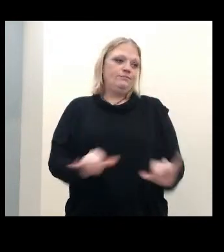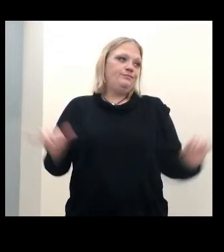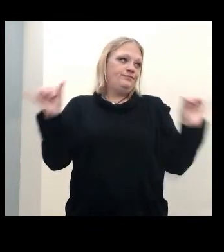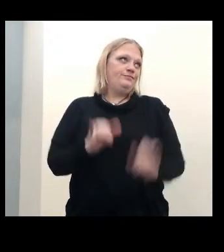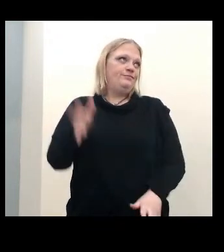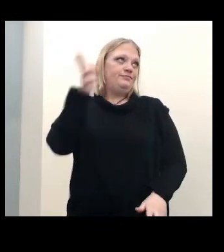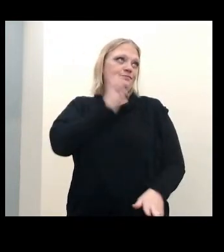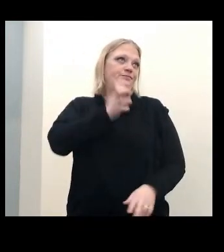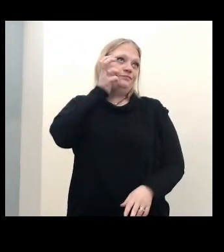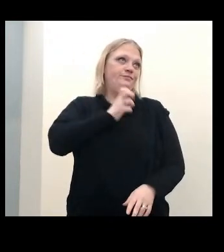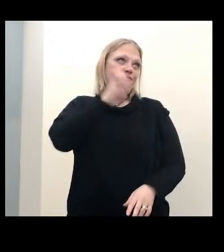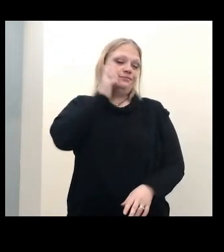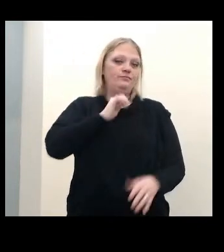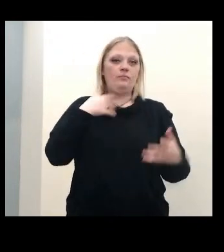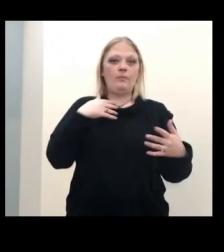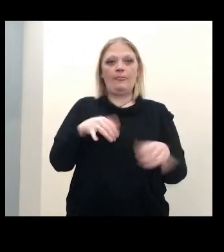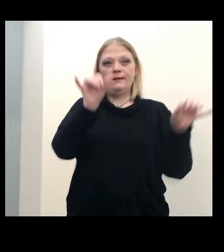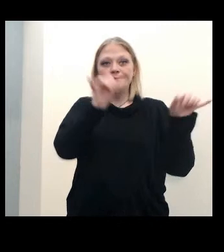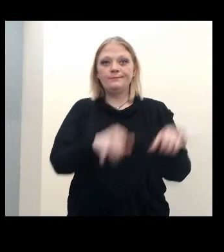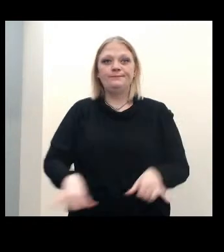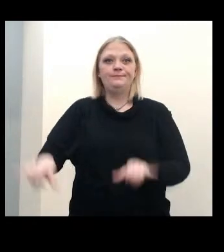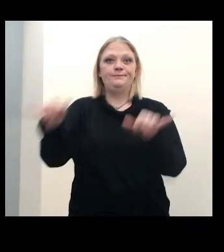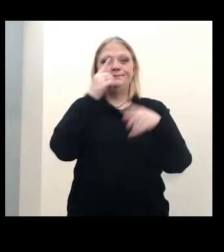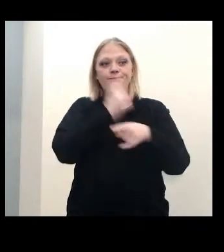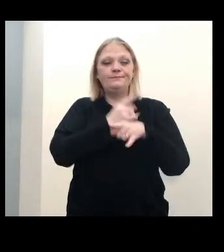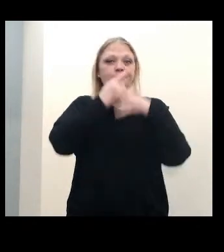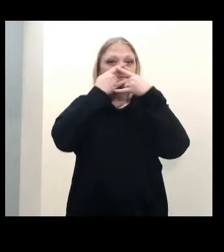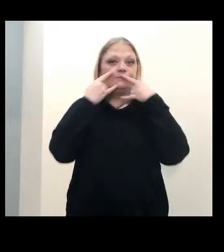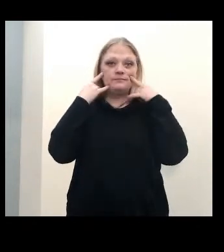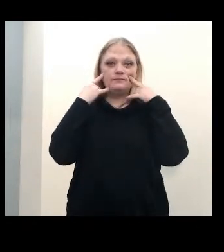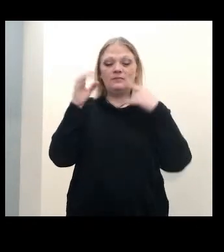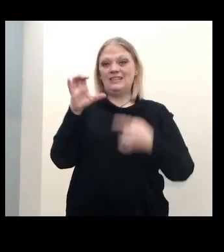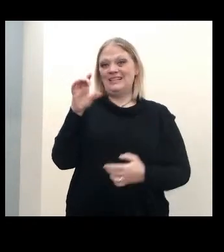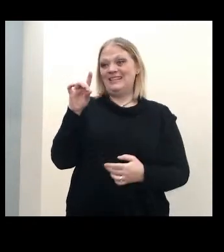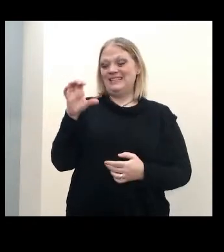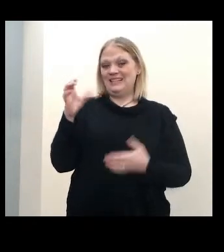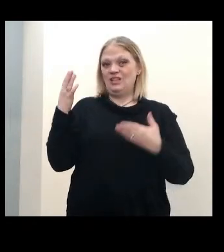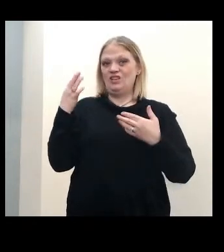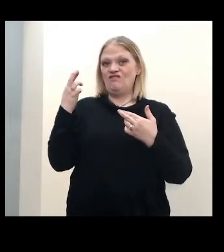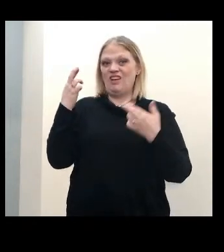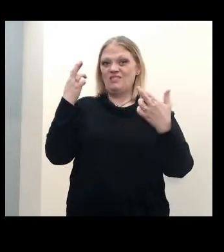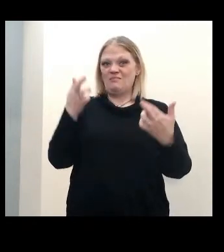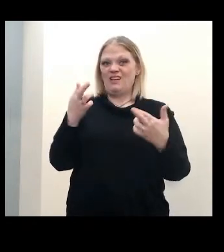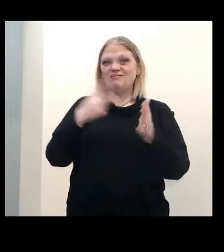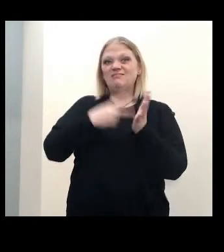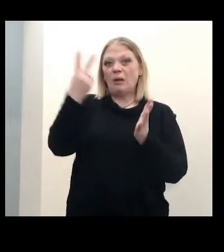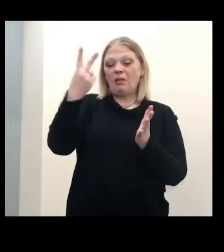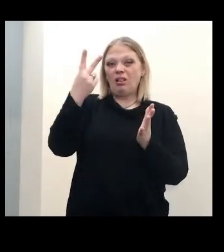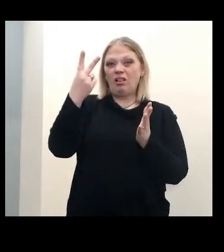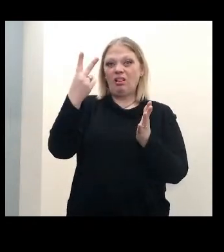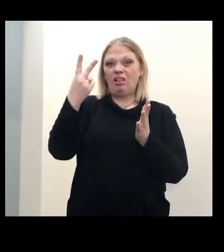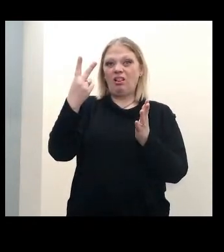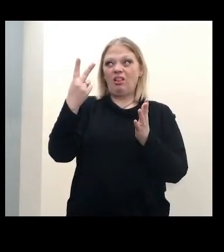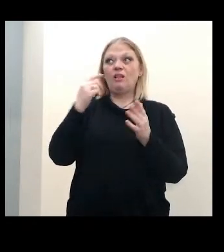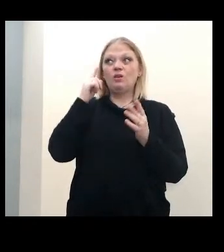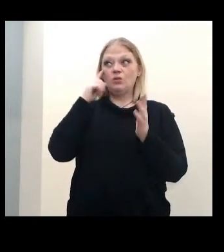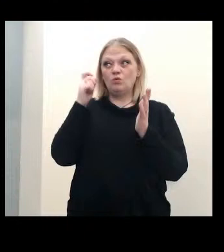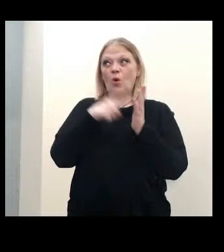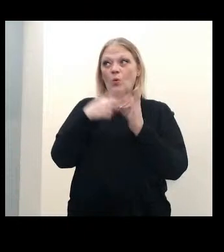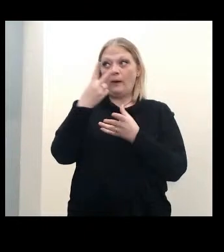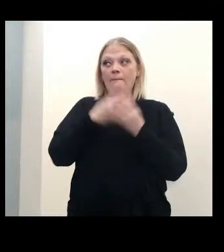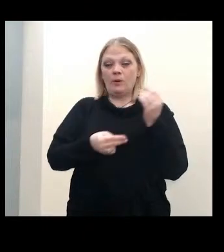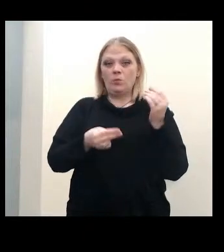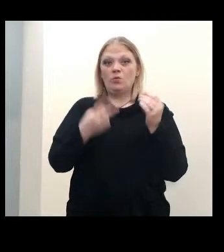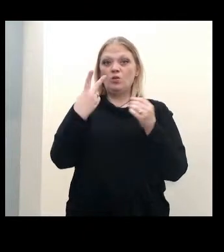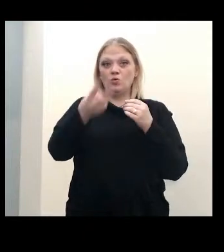report. So universal and correct mask wearing, and right now CDC actually recommends double masking, and if you'll notice, the county executive and I are